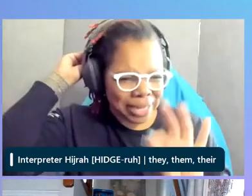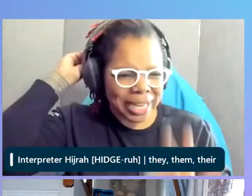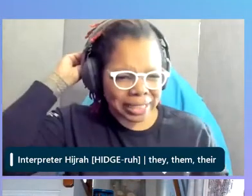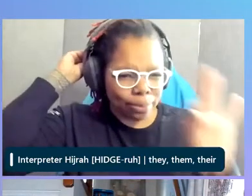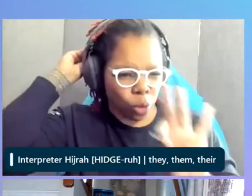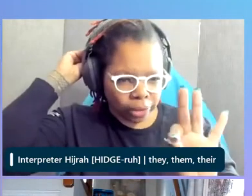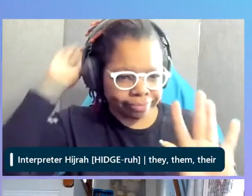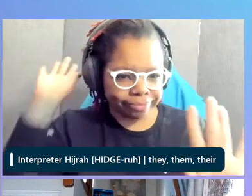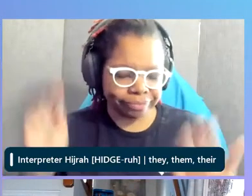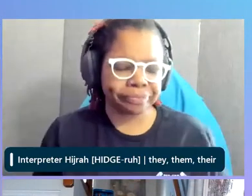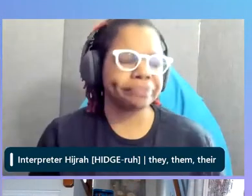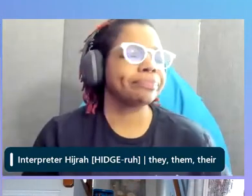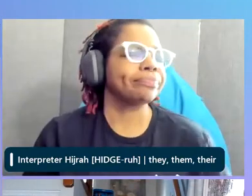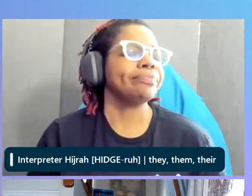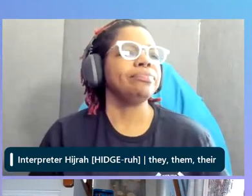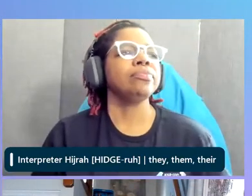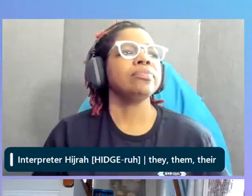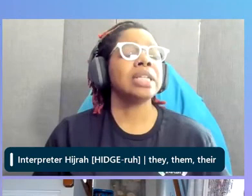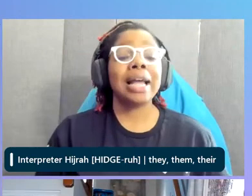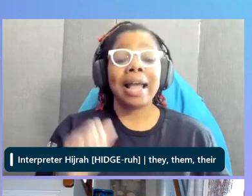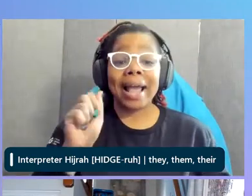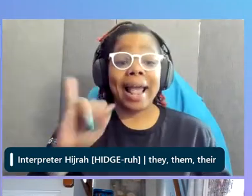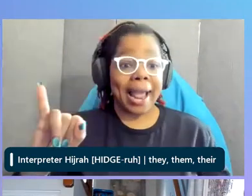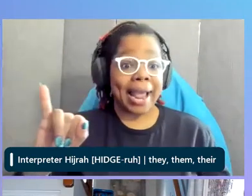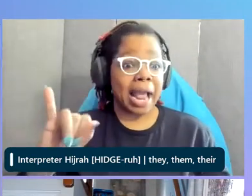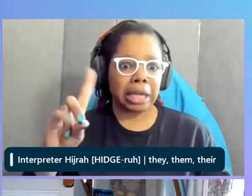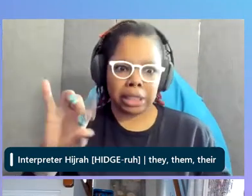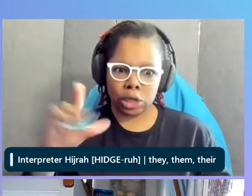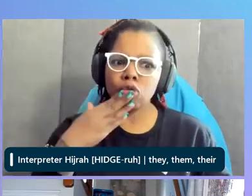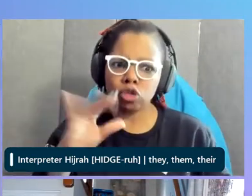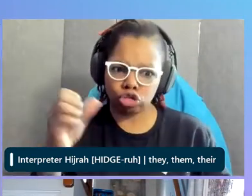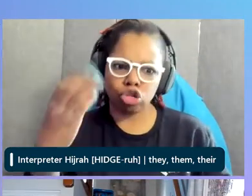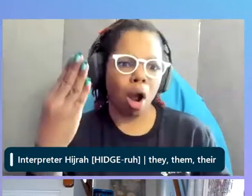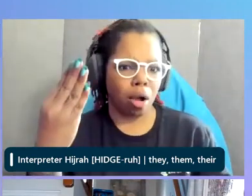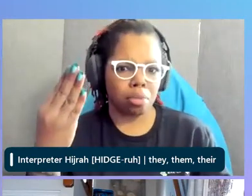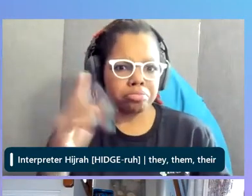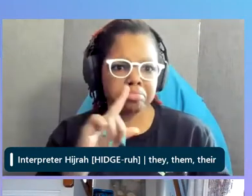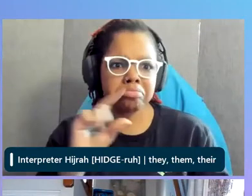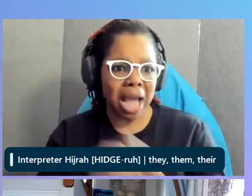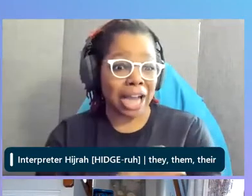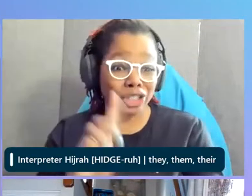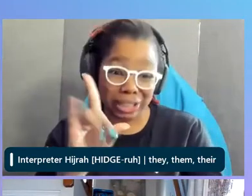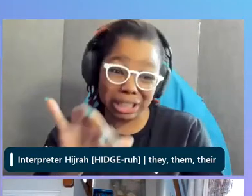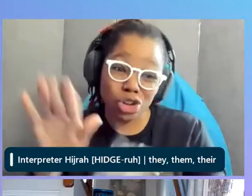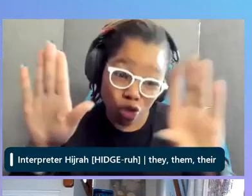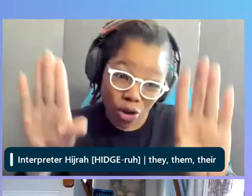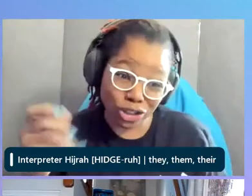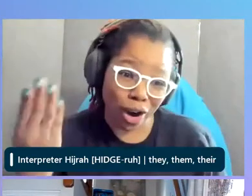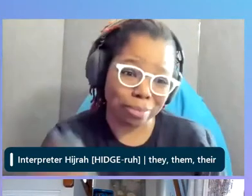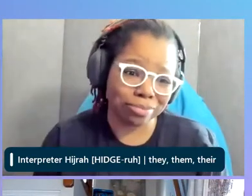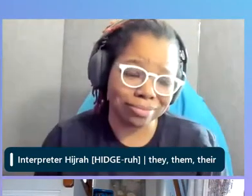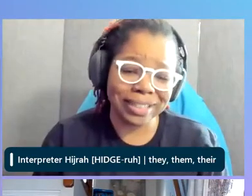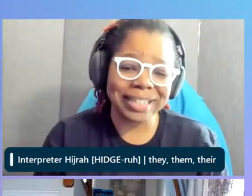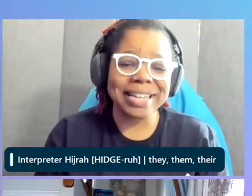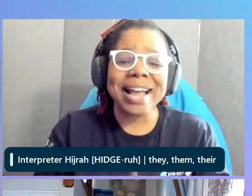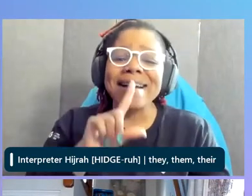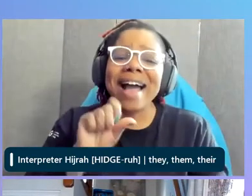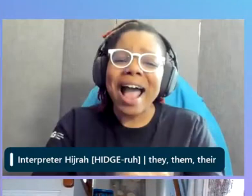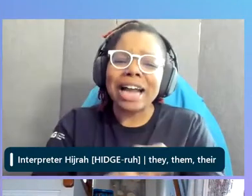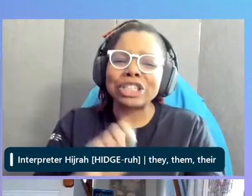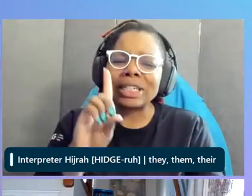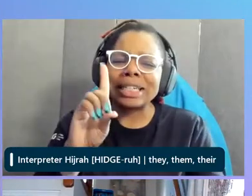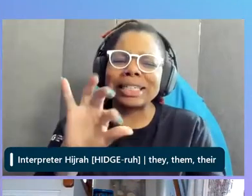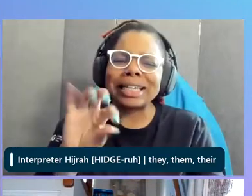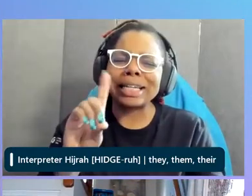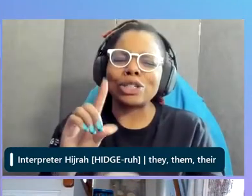important. So the AI did a good job. It actually did a great job. It actually did too